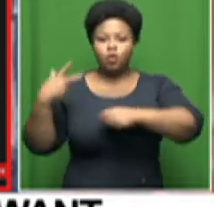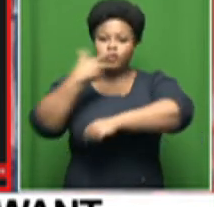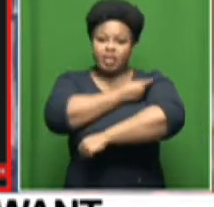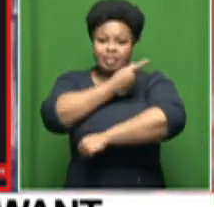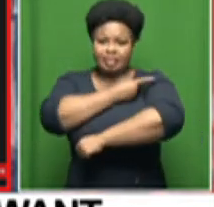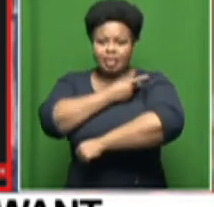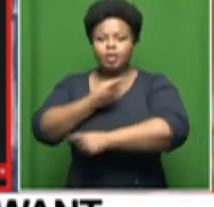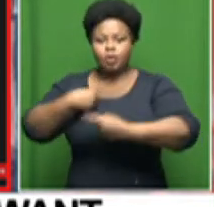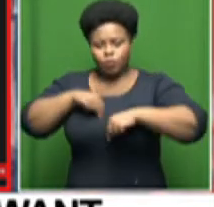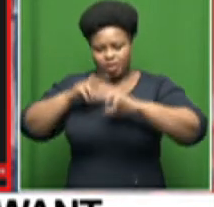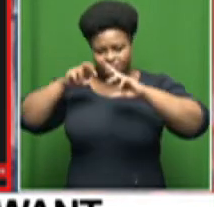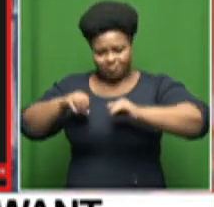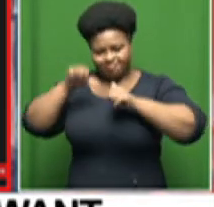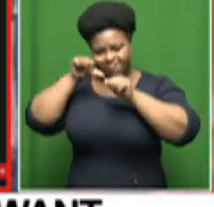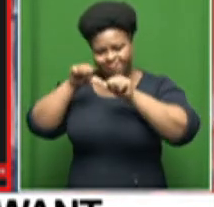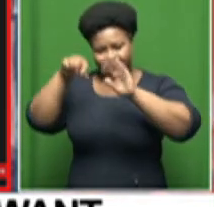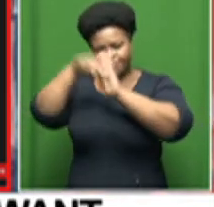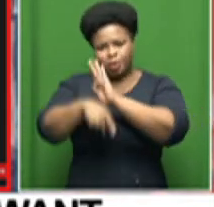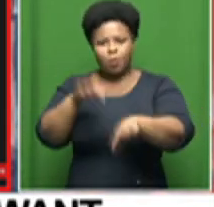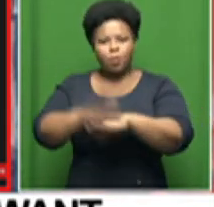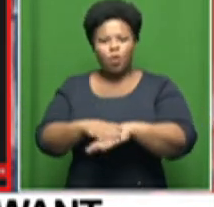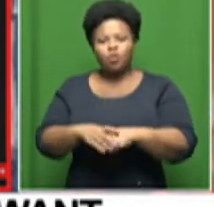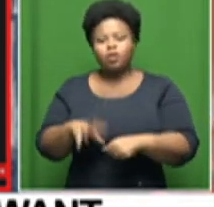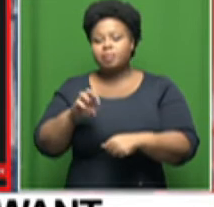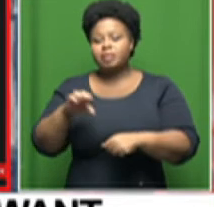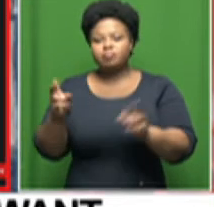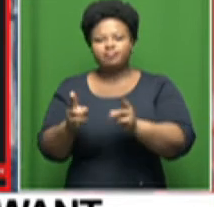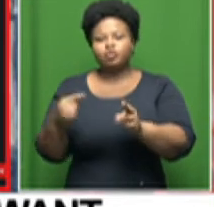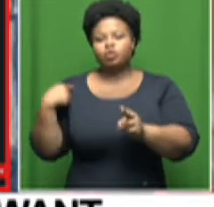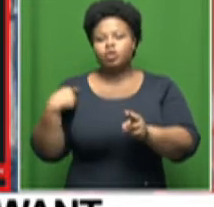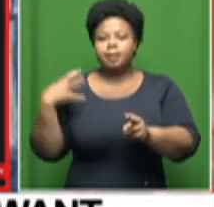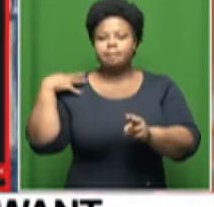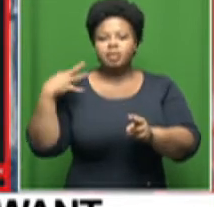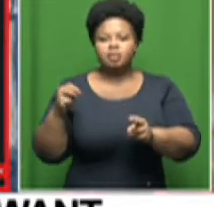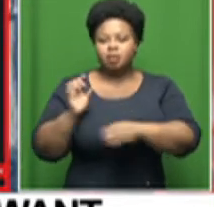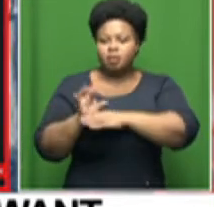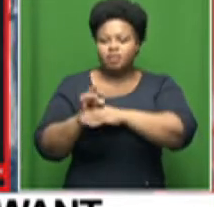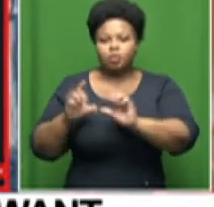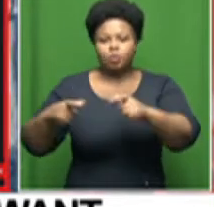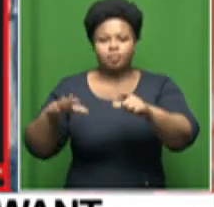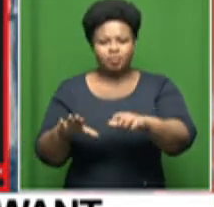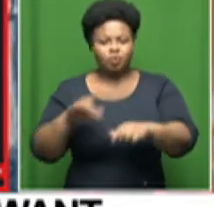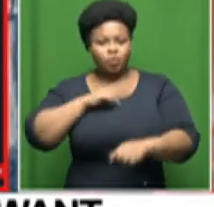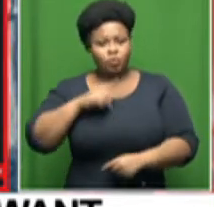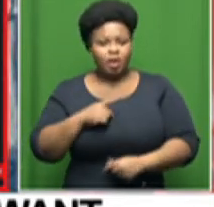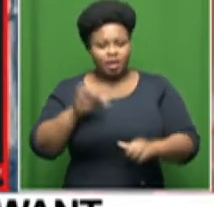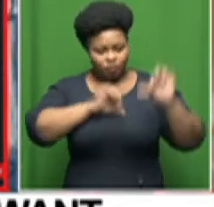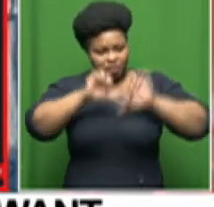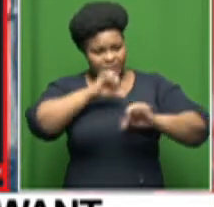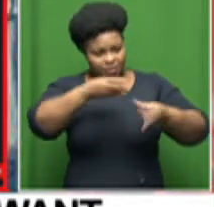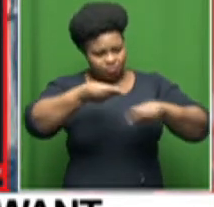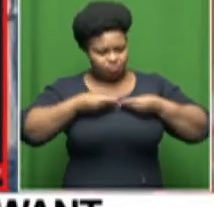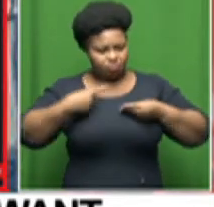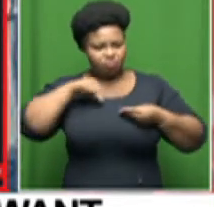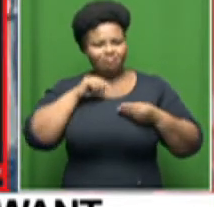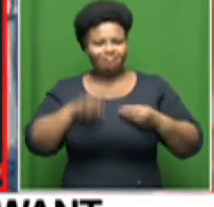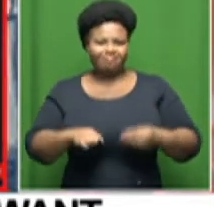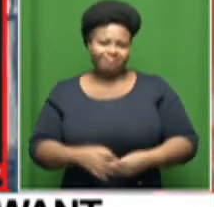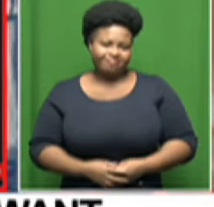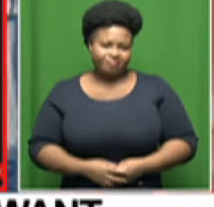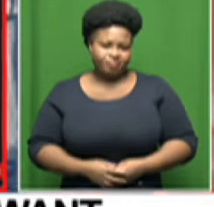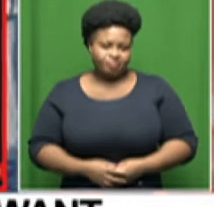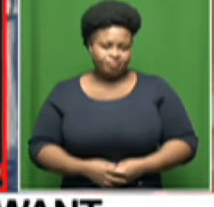vaccines as we go forward, and guided by the science which the scientists have so very ably provided to us. So I guess